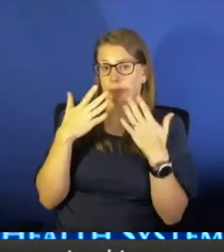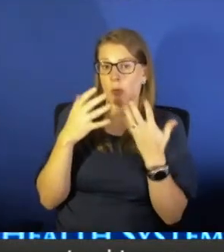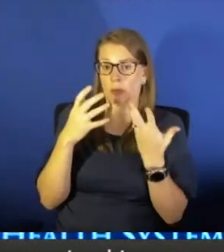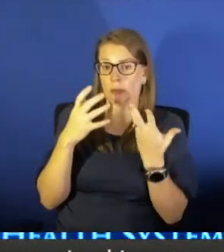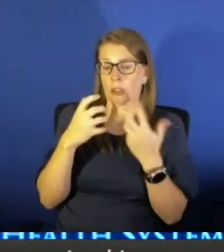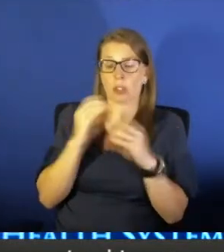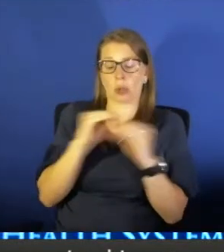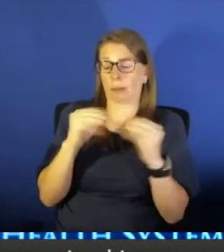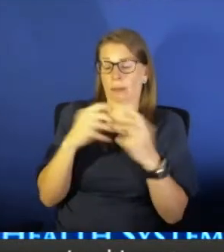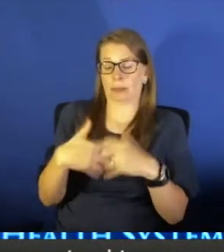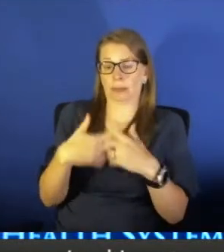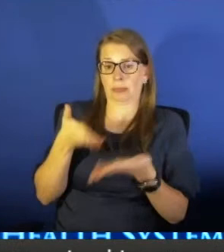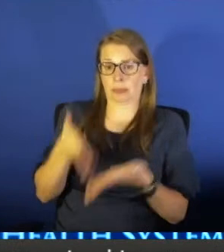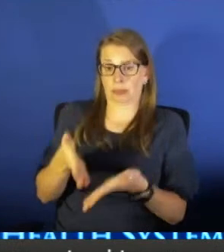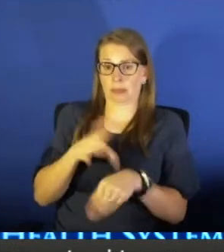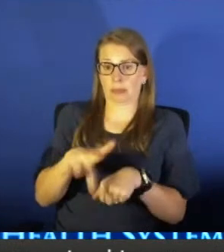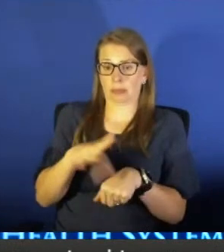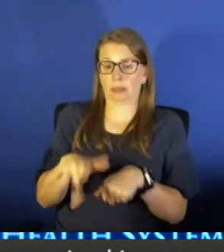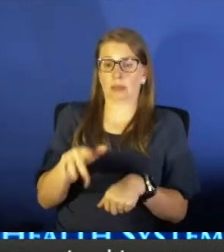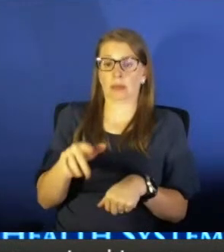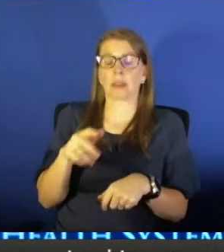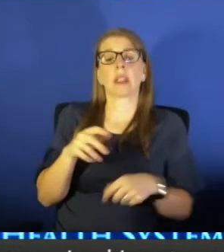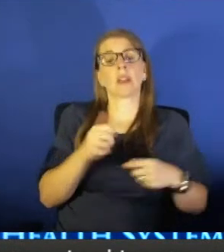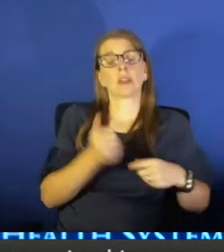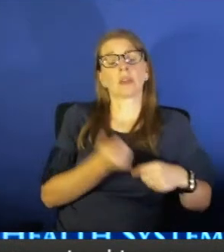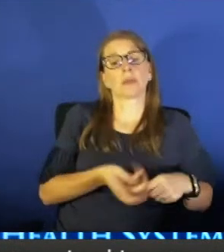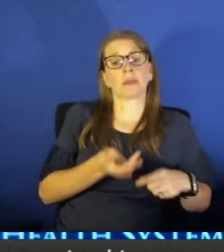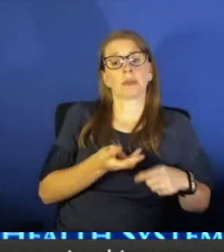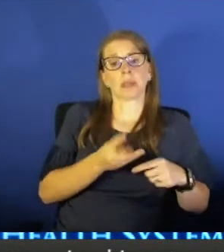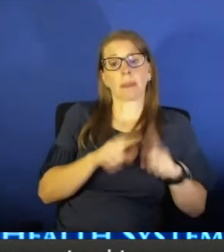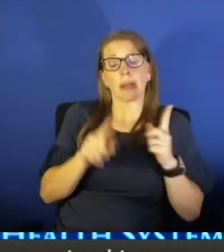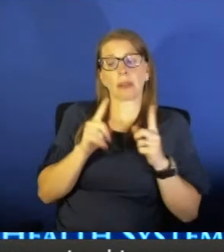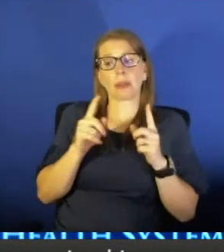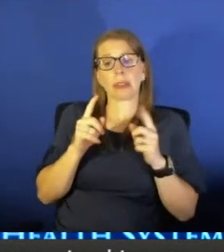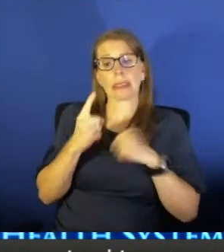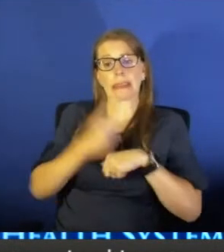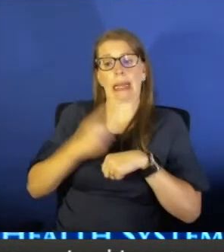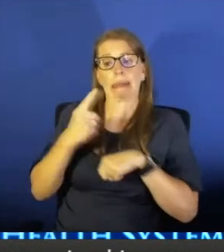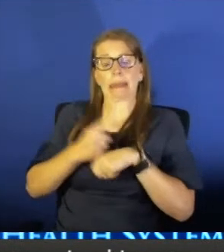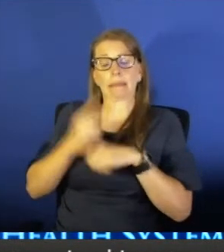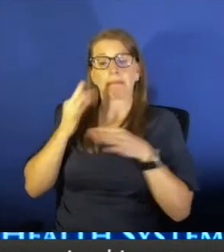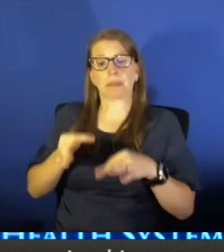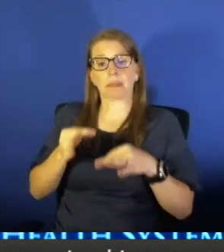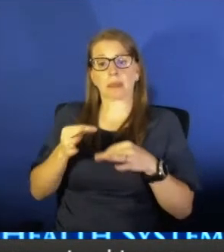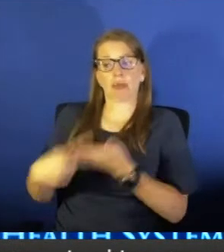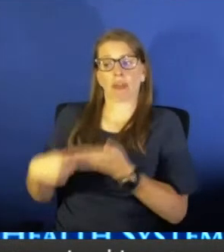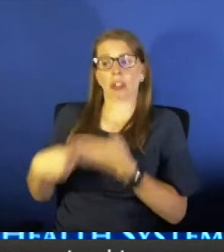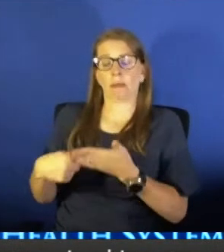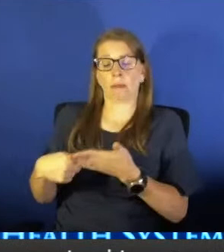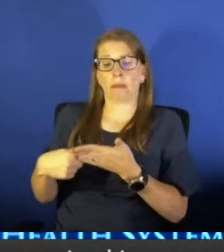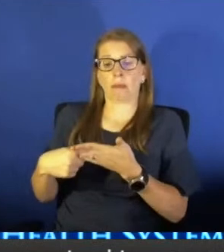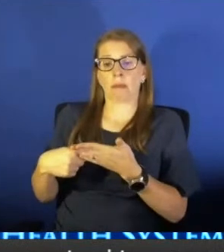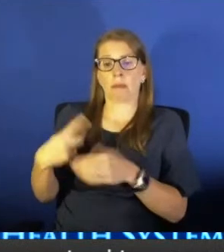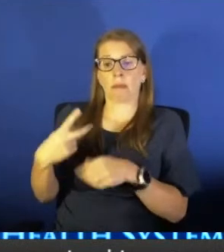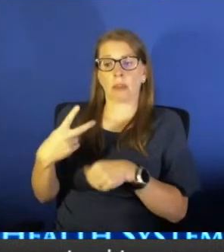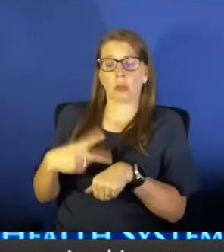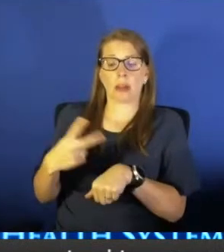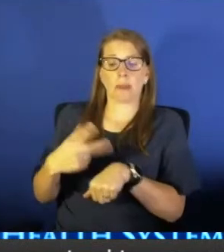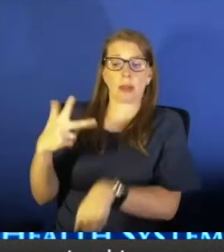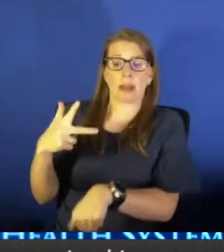a couple of spare, but that was, as they alluded to there, it was a daily decision. We were getting consults almost daily, if not 2 or 3 at a time during the height of the